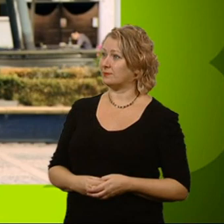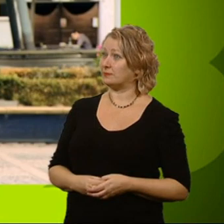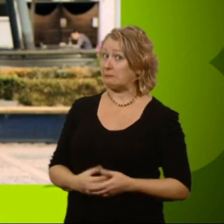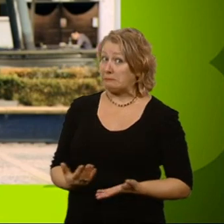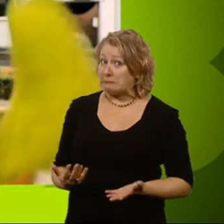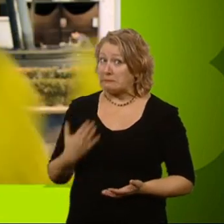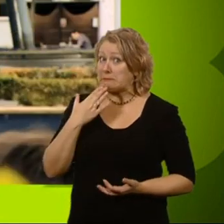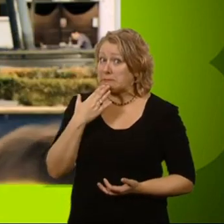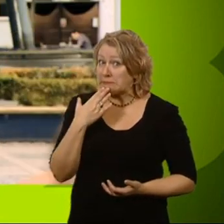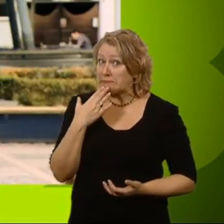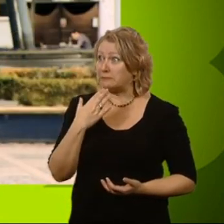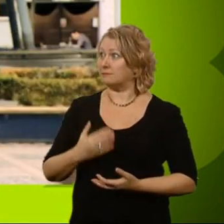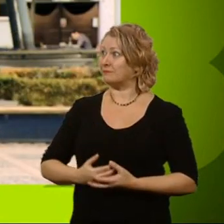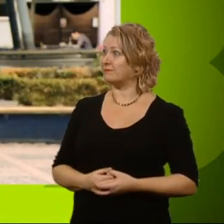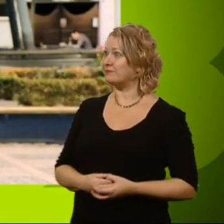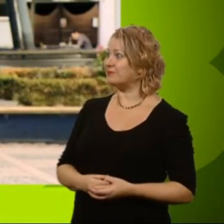Oh